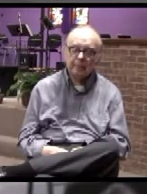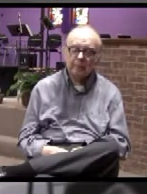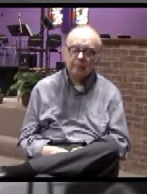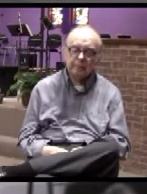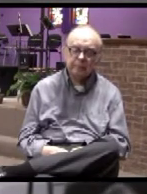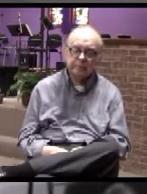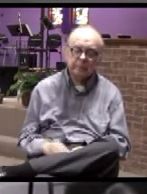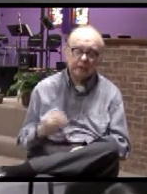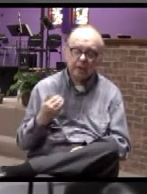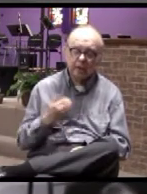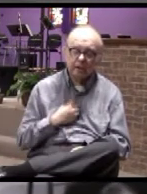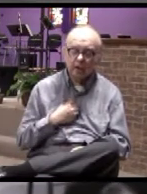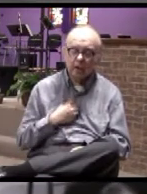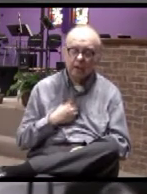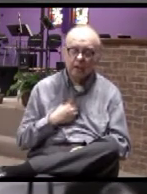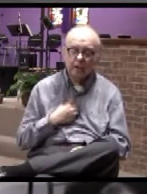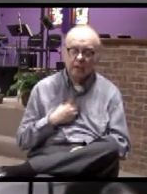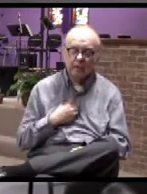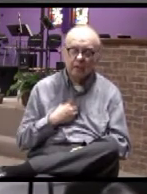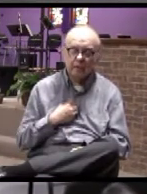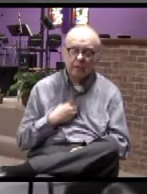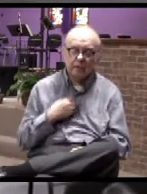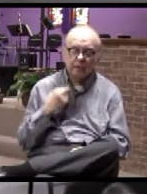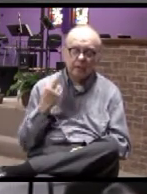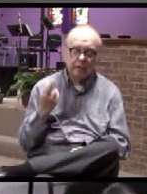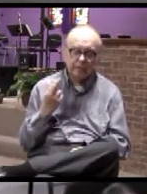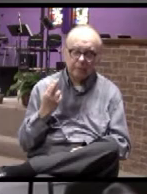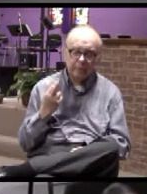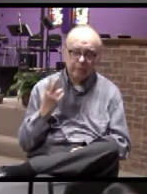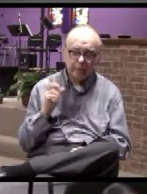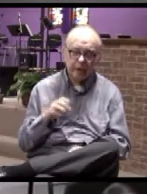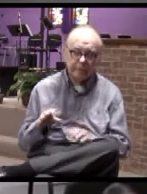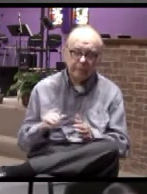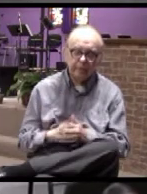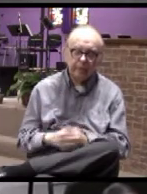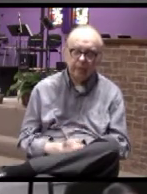And it's our obligation and our responsibility to help them.